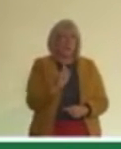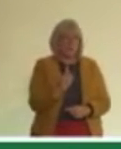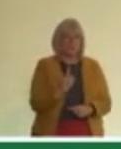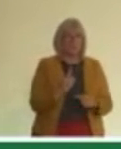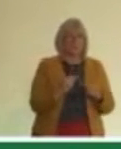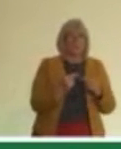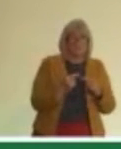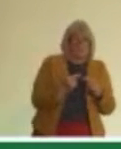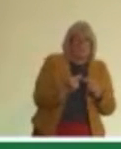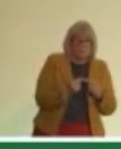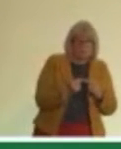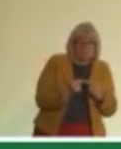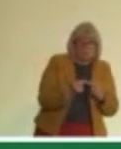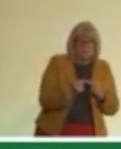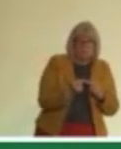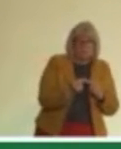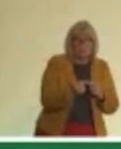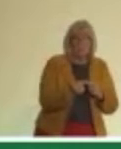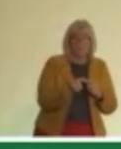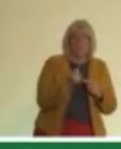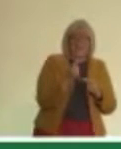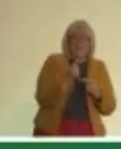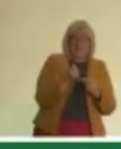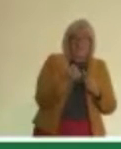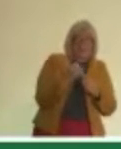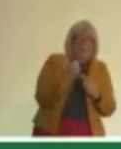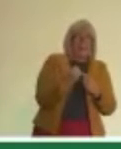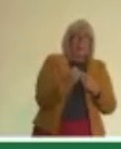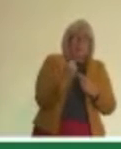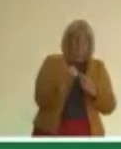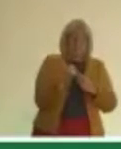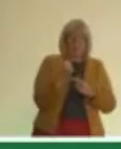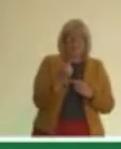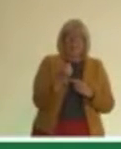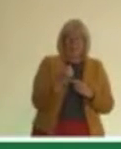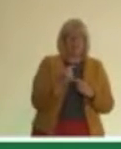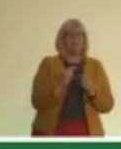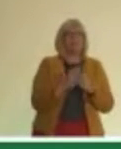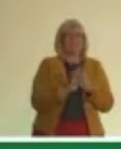ever before. And we now know that line is very possible, don't we?